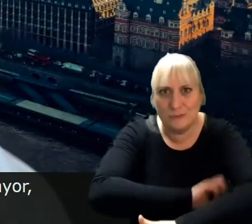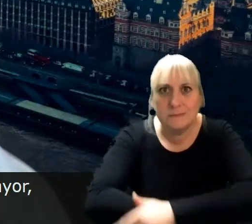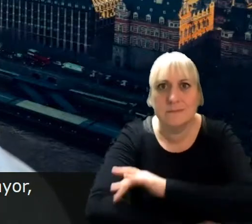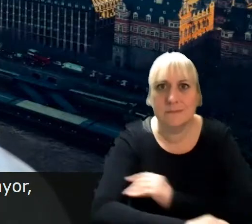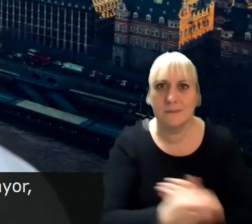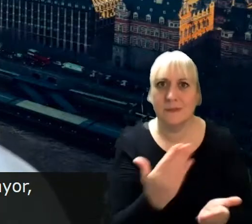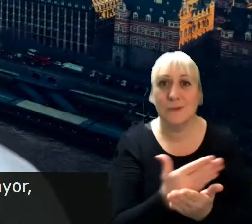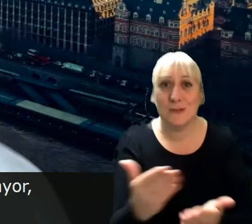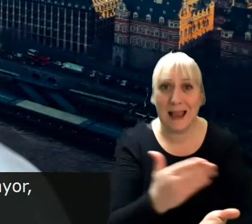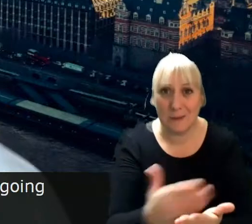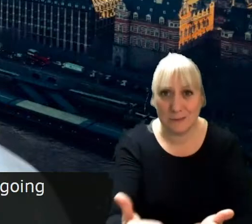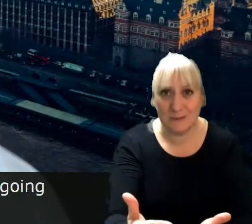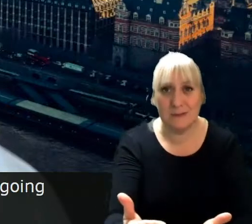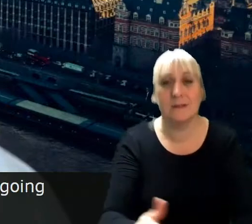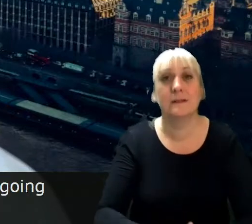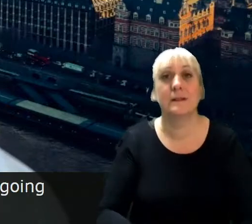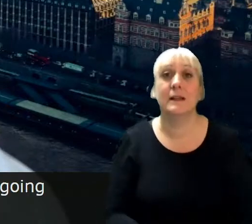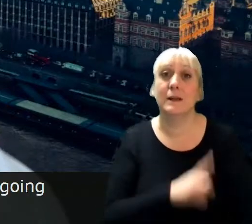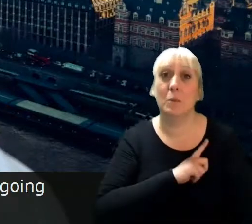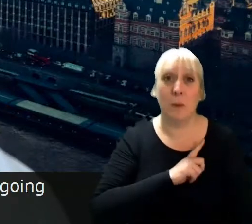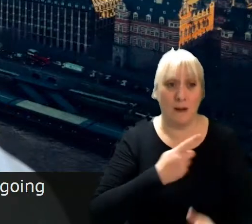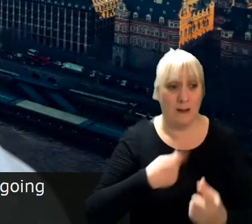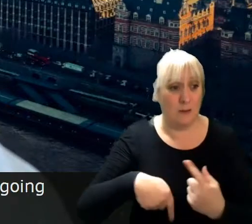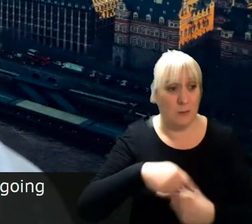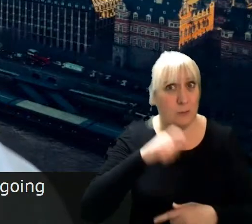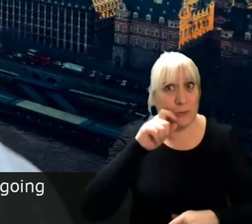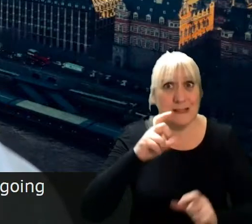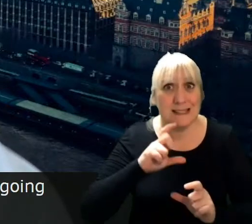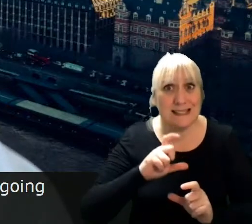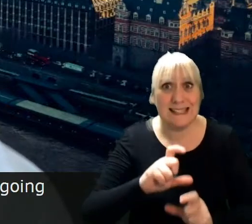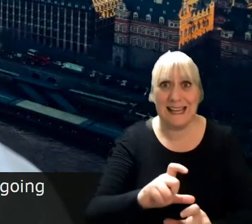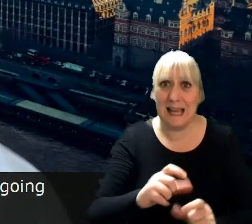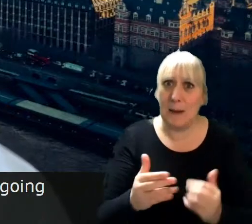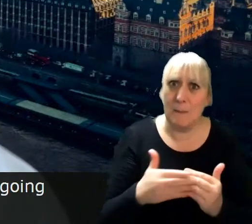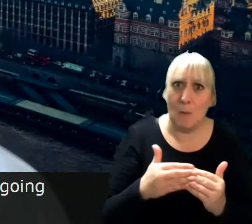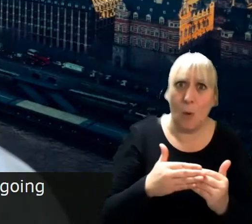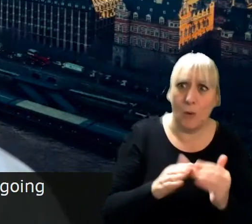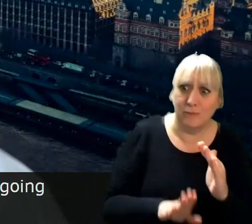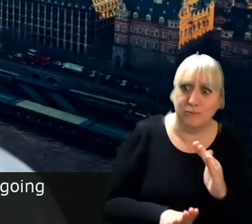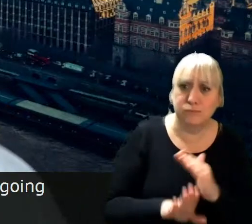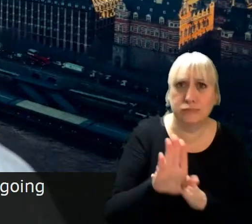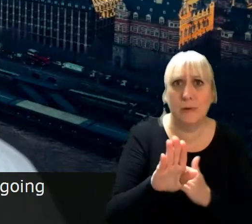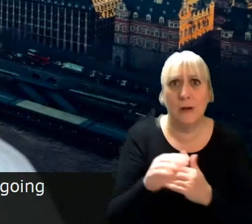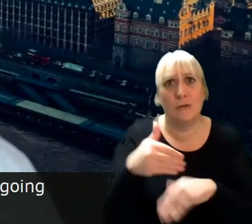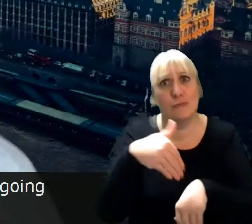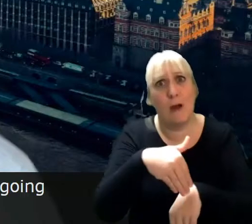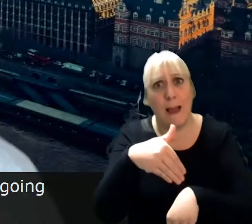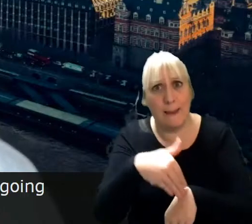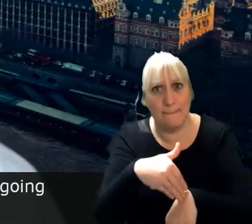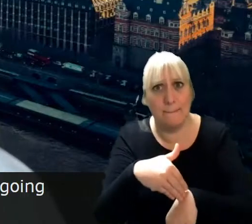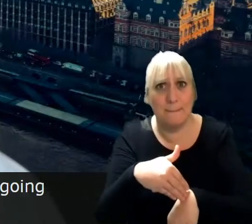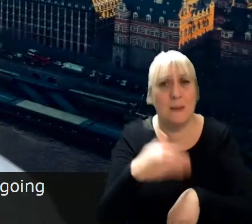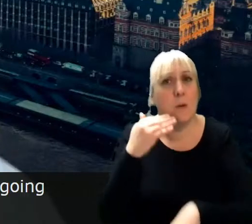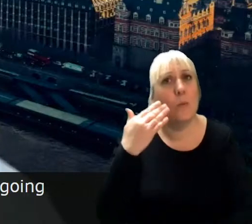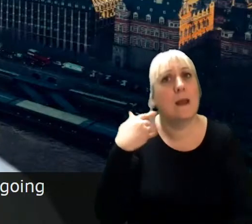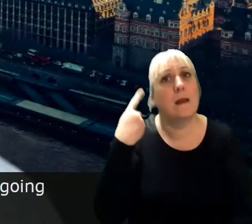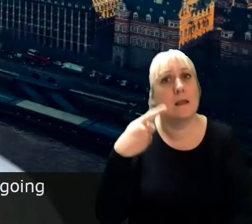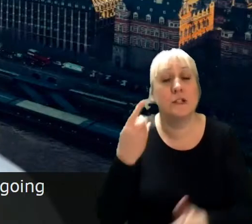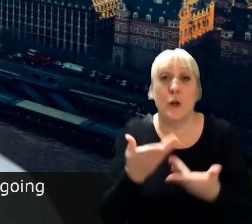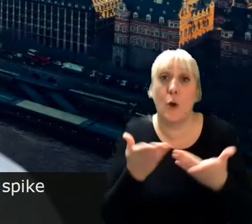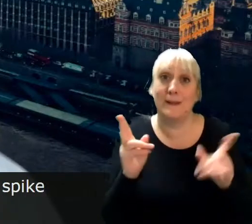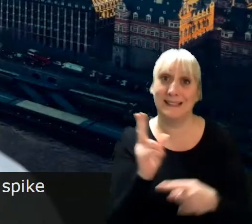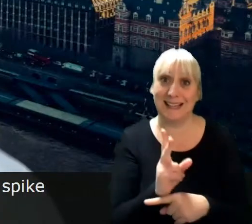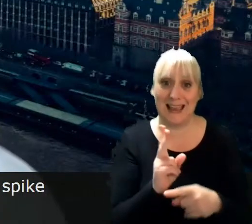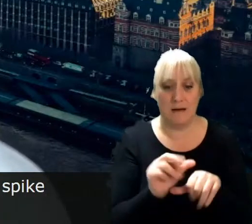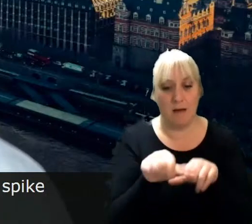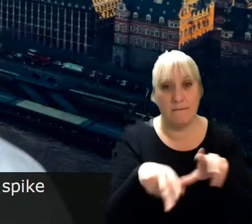on top of that, we'll see a massive spike in crime after London opens up again, and that's something we absolutely just don't